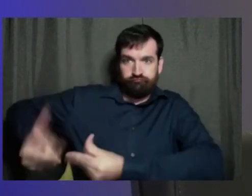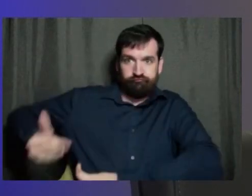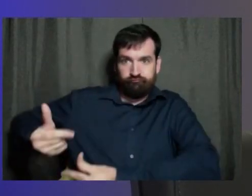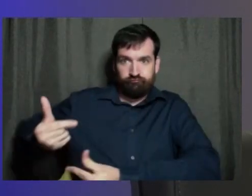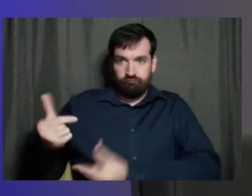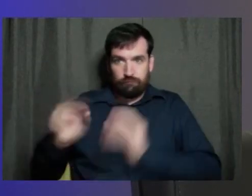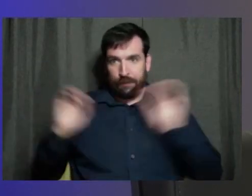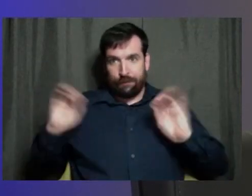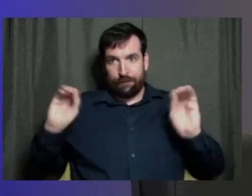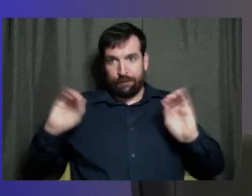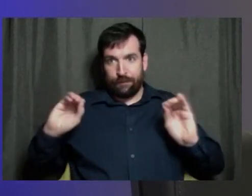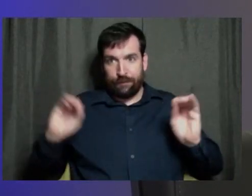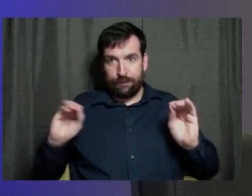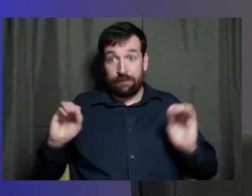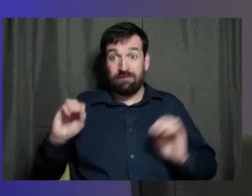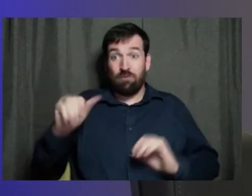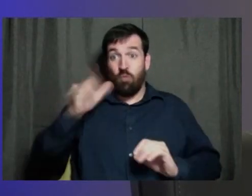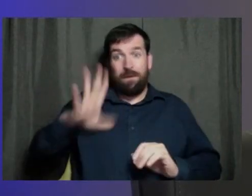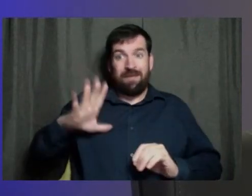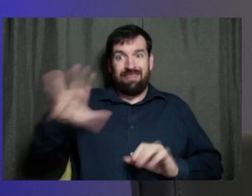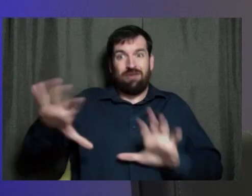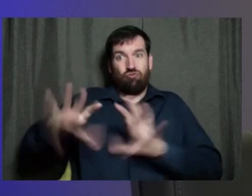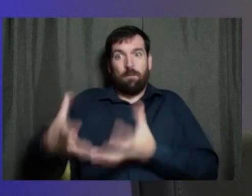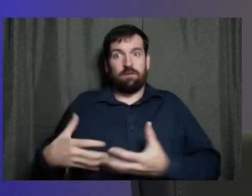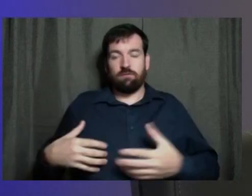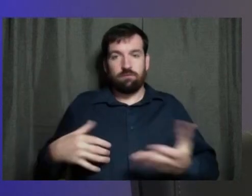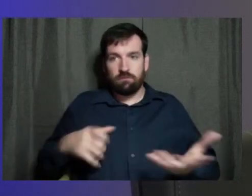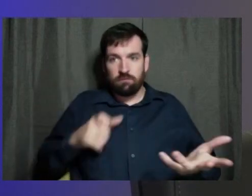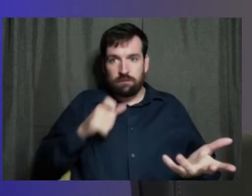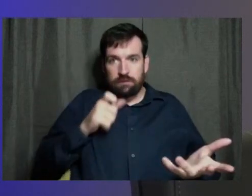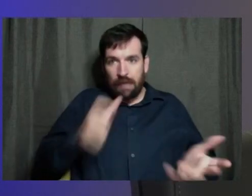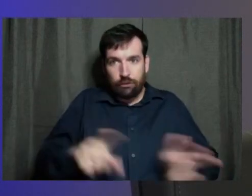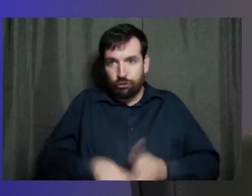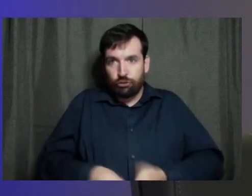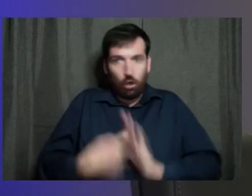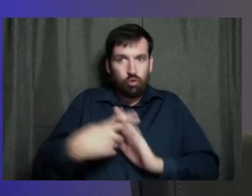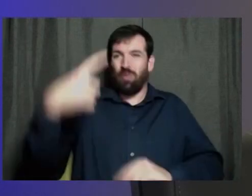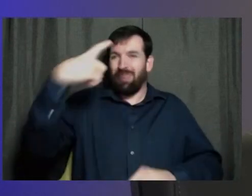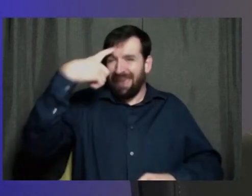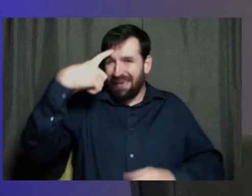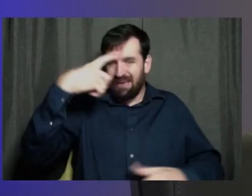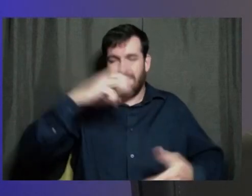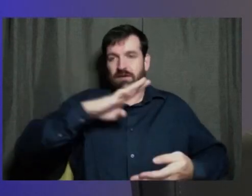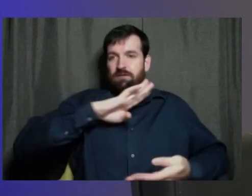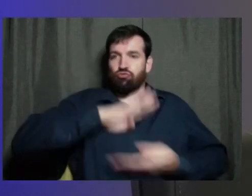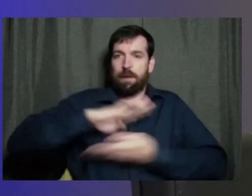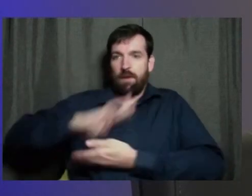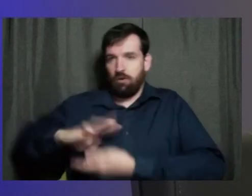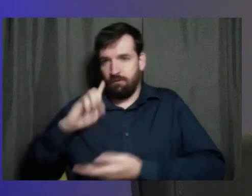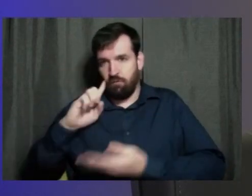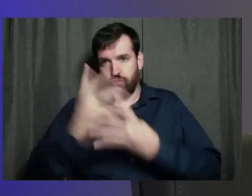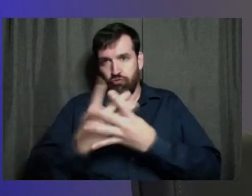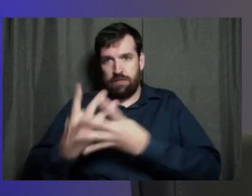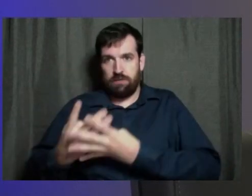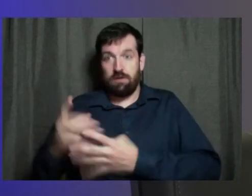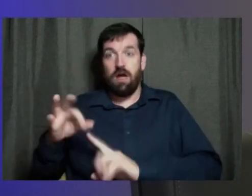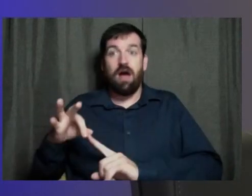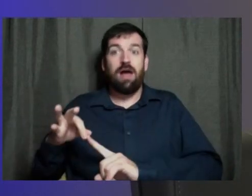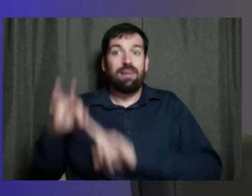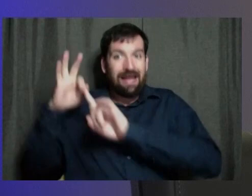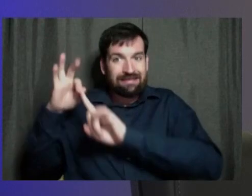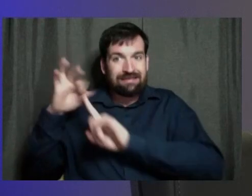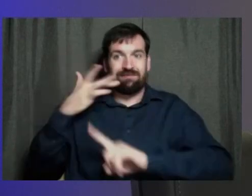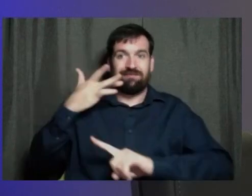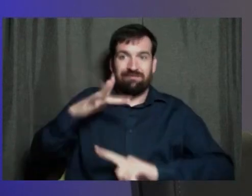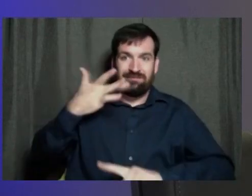So women in this age group haven't even begun to think about getting screening mammography yet, unless they have the good fortune. Like in Lauren's case, she